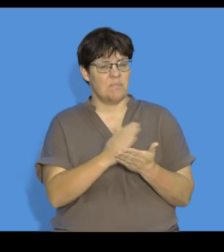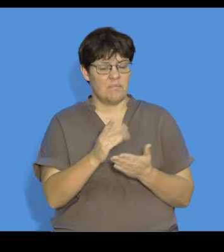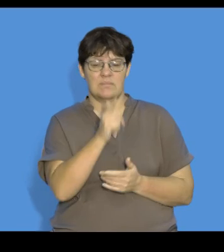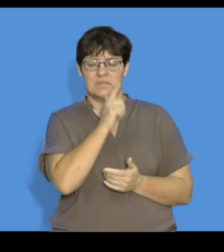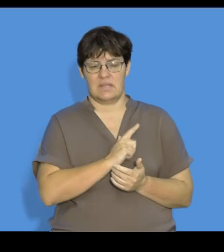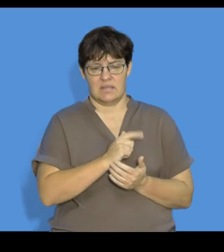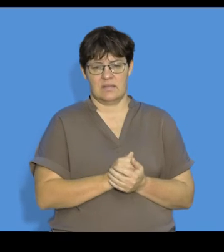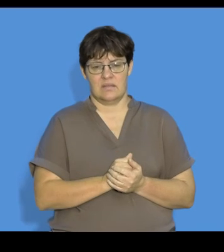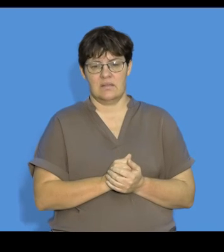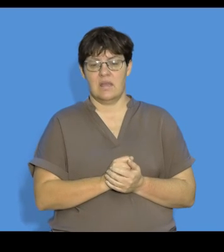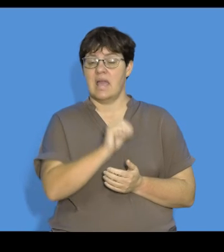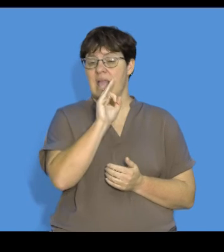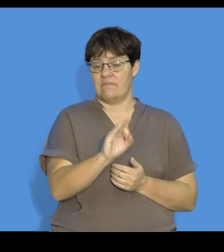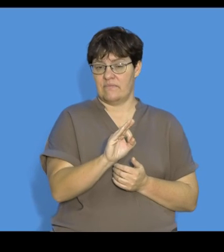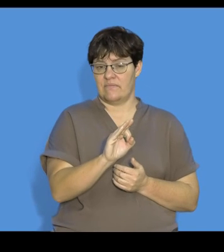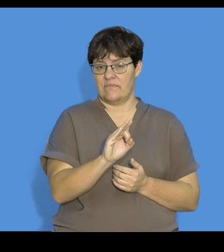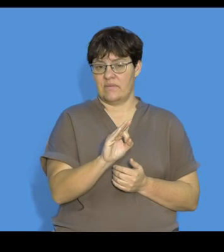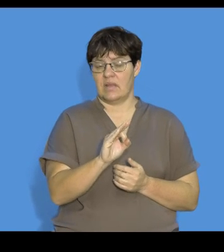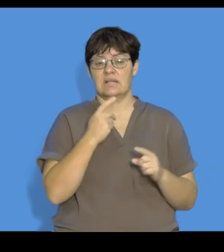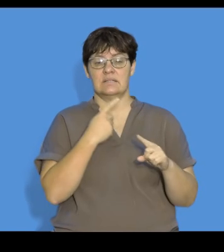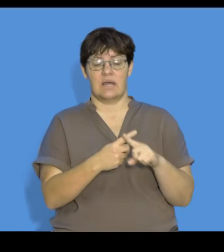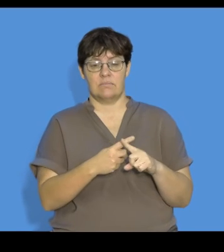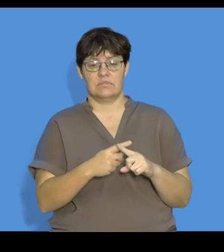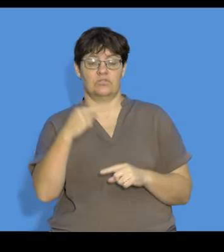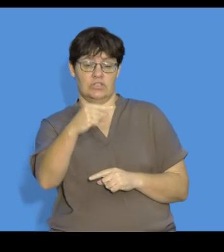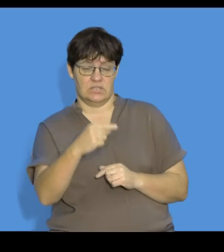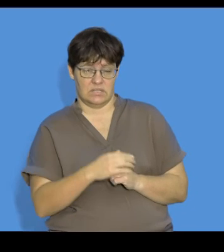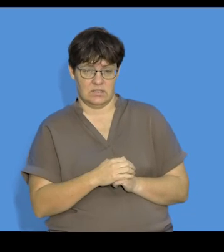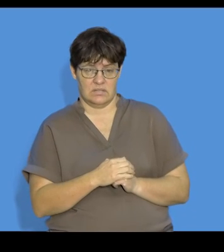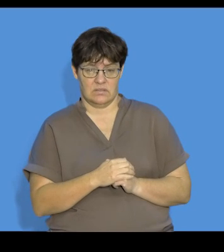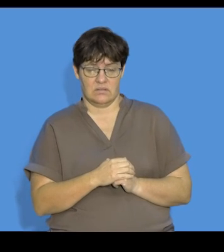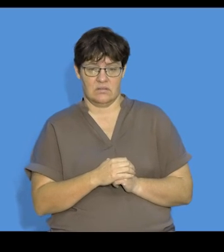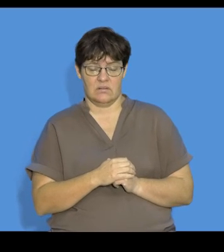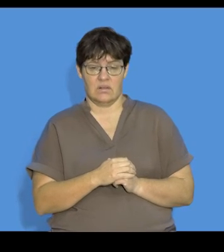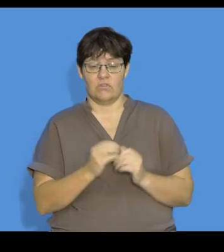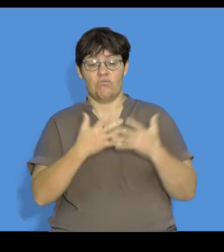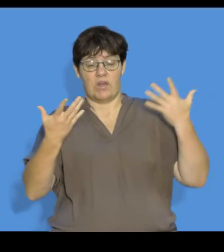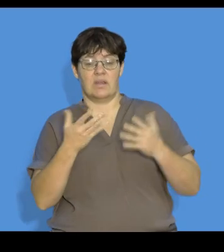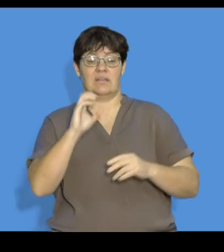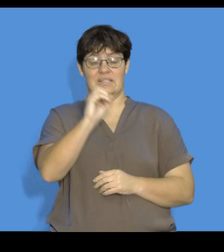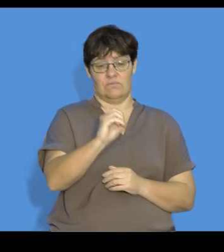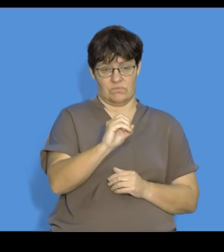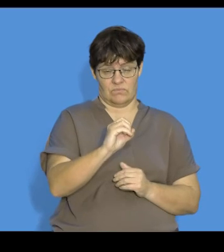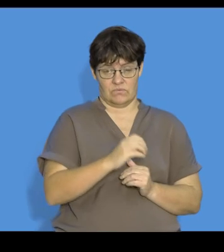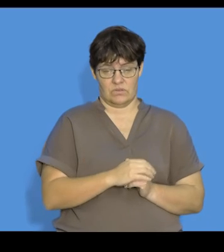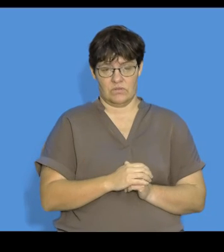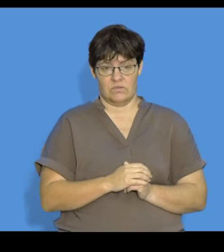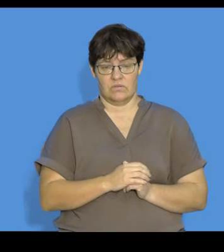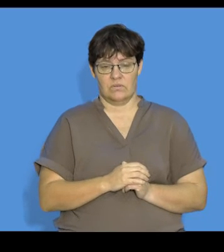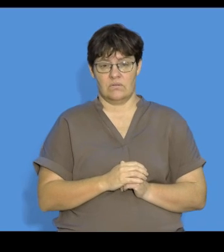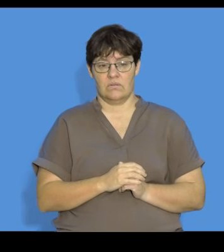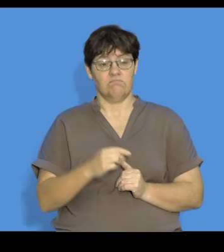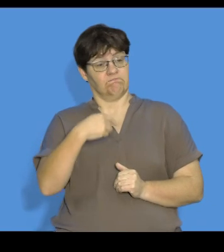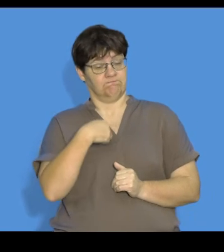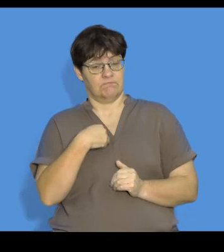they might say where F multiplied by G is greater than 0.